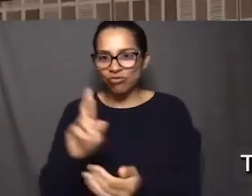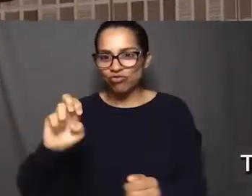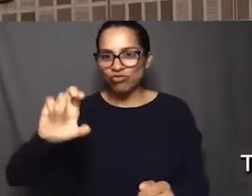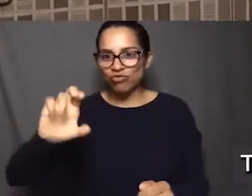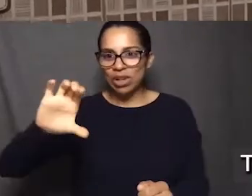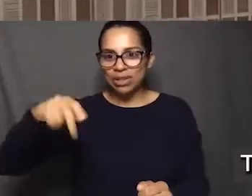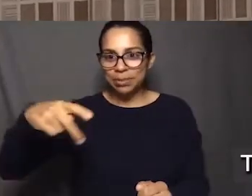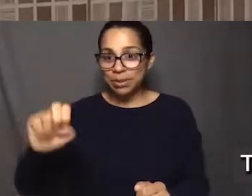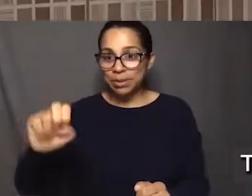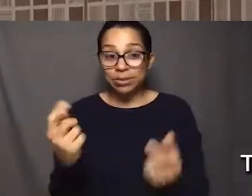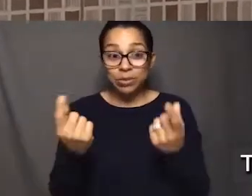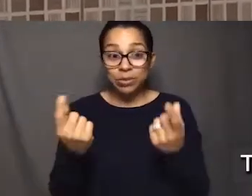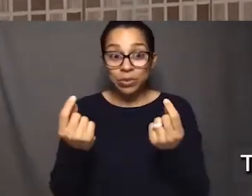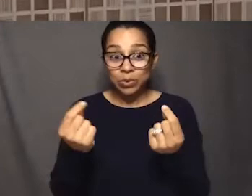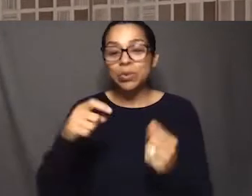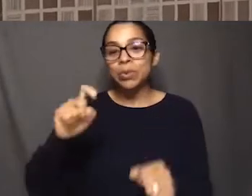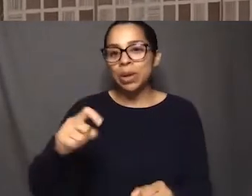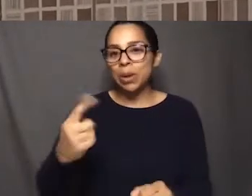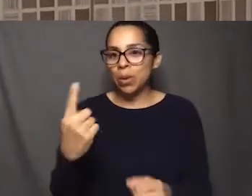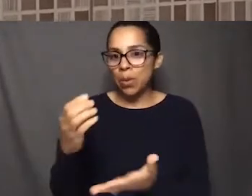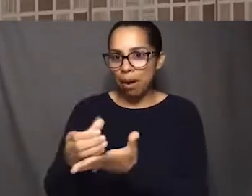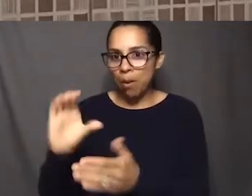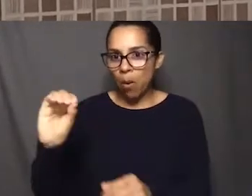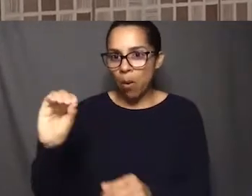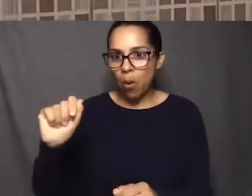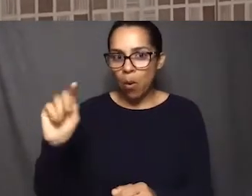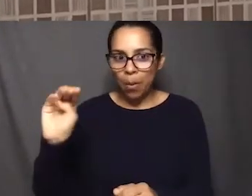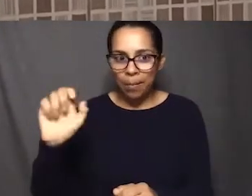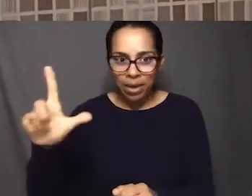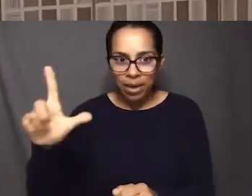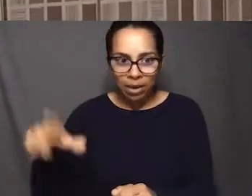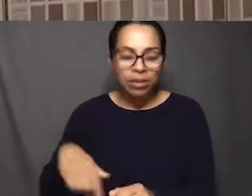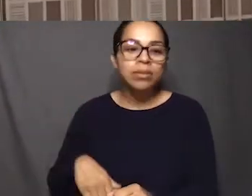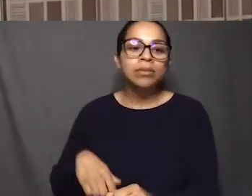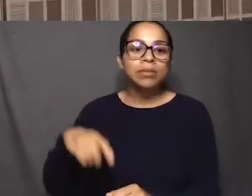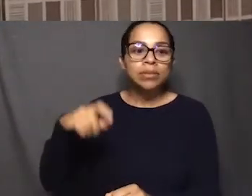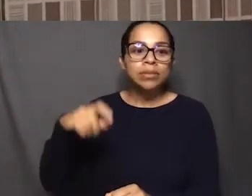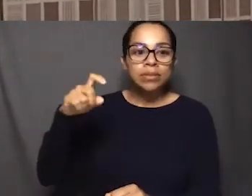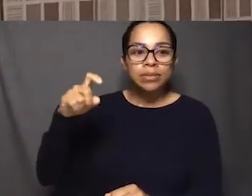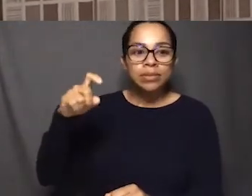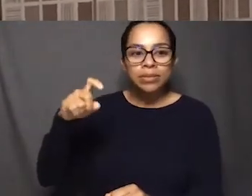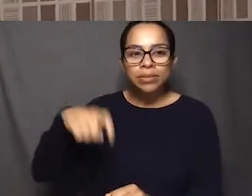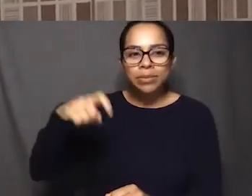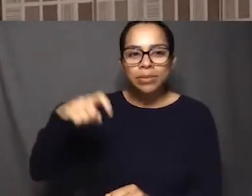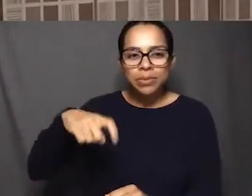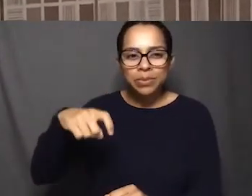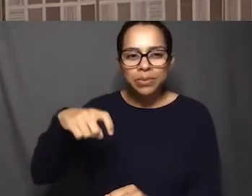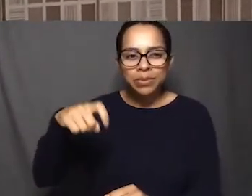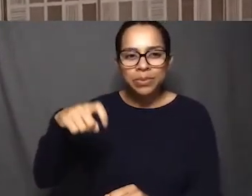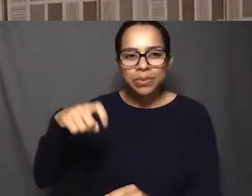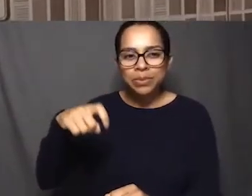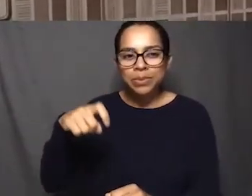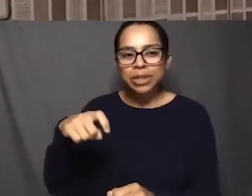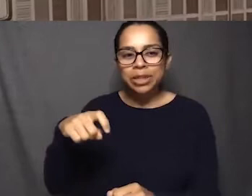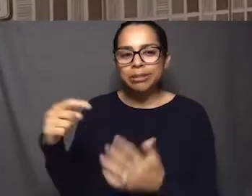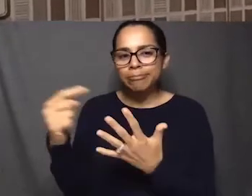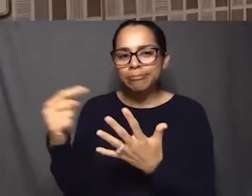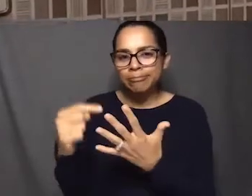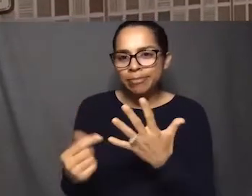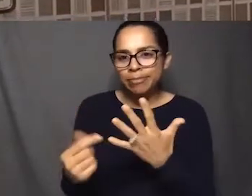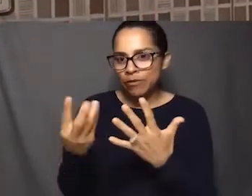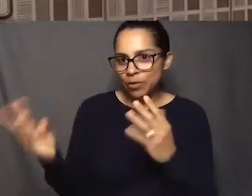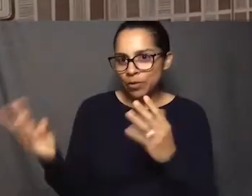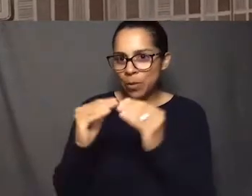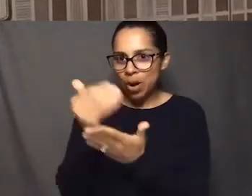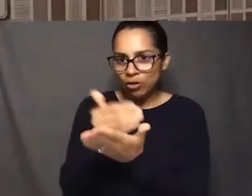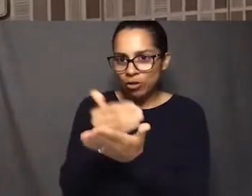ingredients are 1 cup of oatmeal, 2 cups of water, some salt, and some milk.